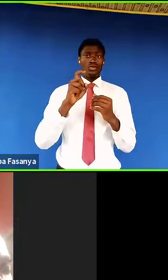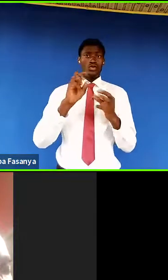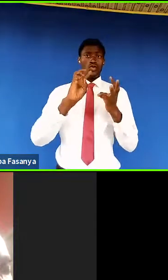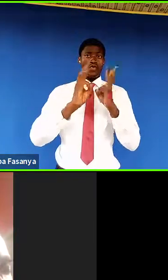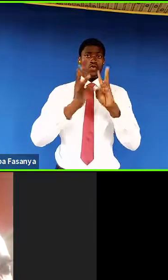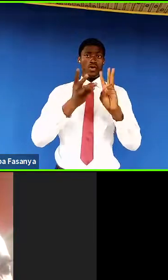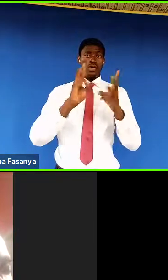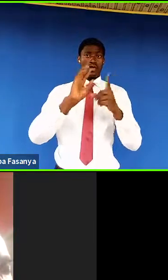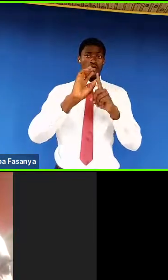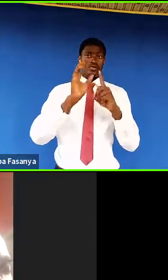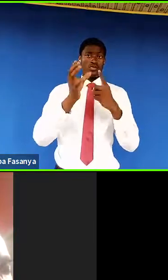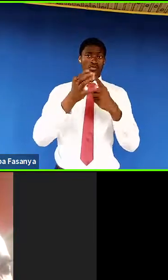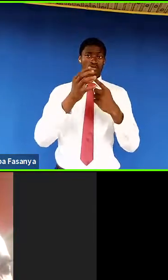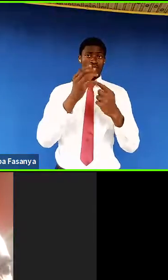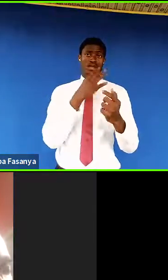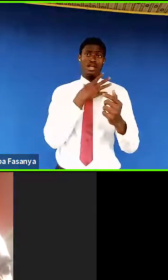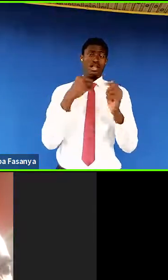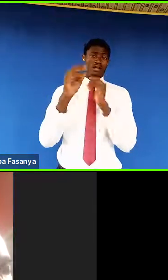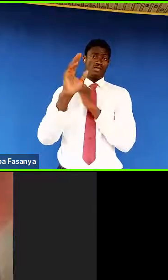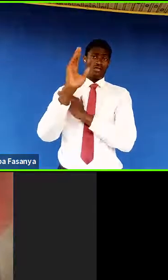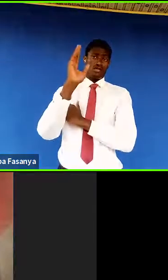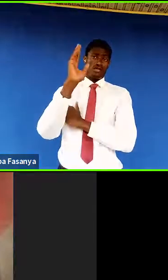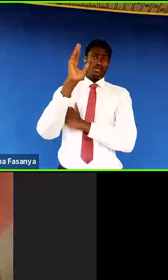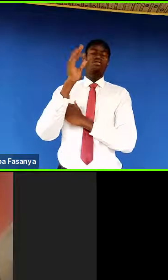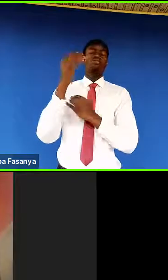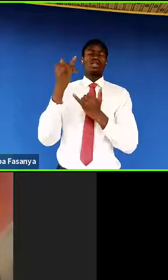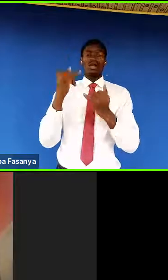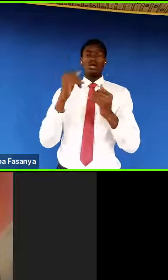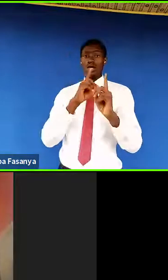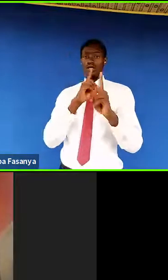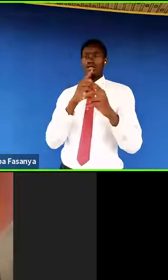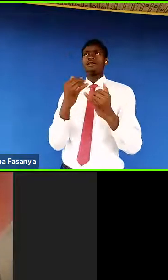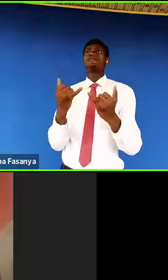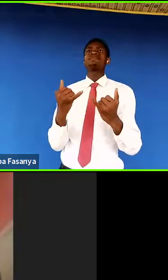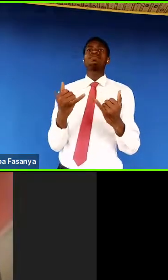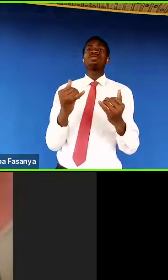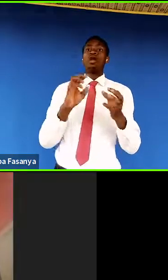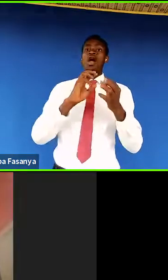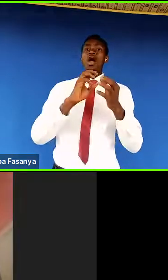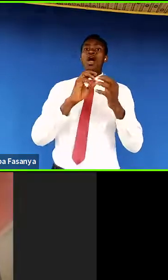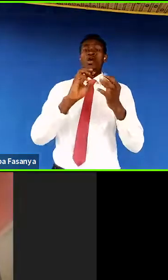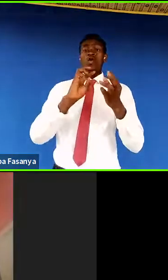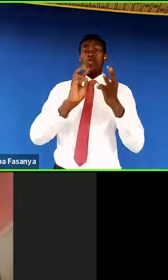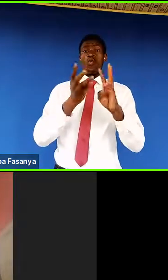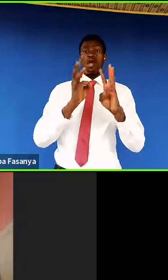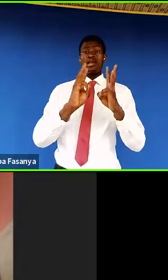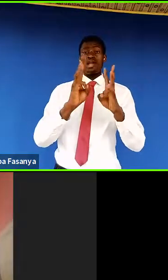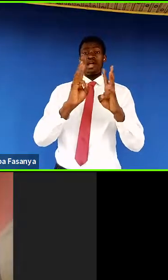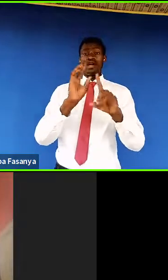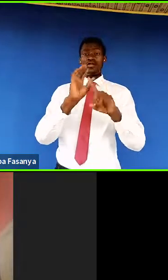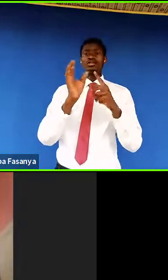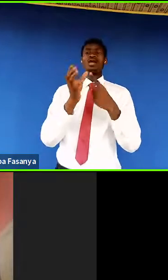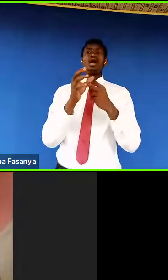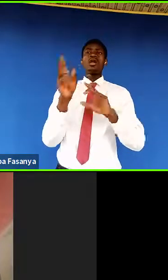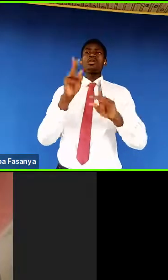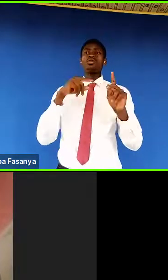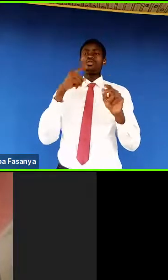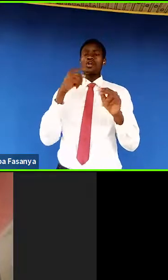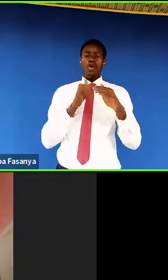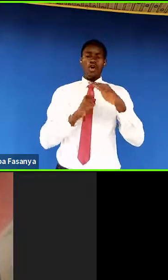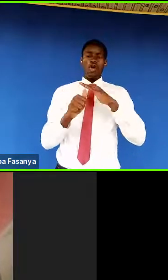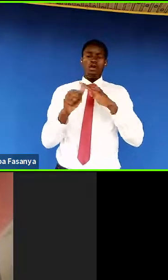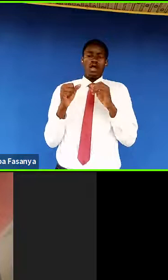Okay, so the weather question, well, people will say under what's it called, cold weather. I just think the explanation may be logical.